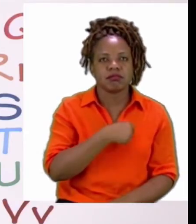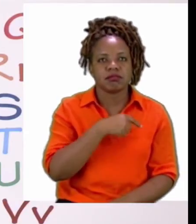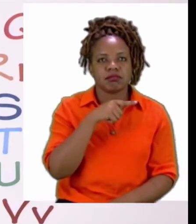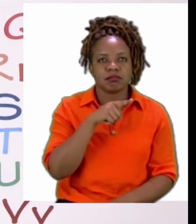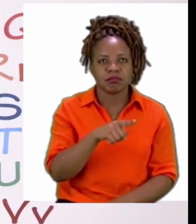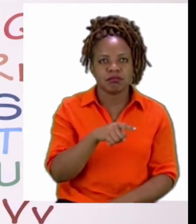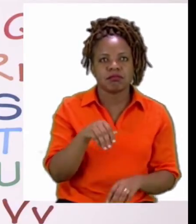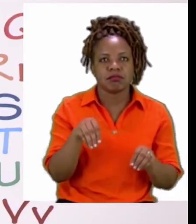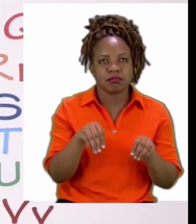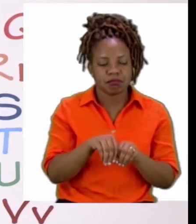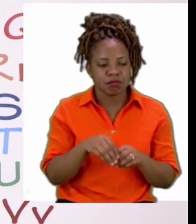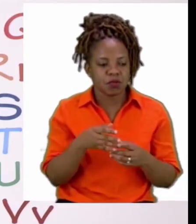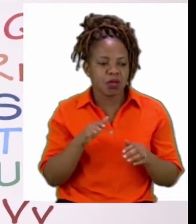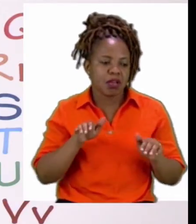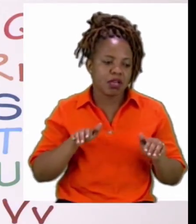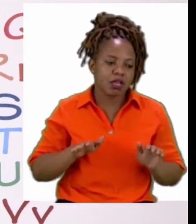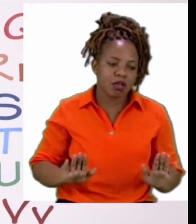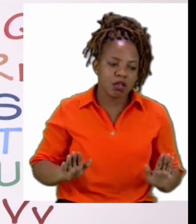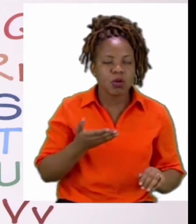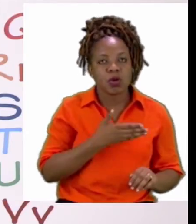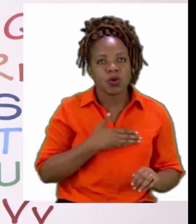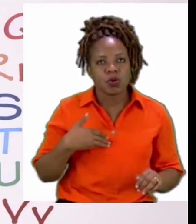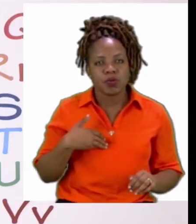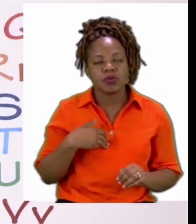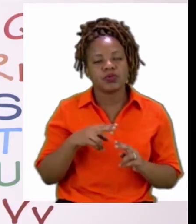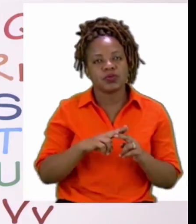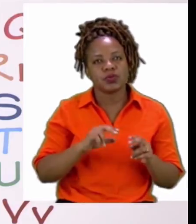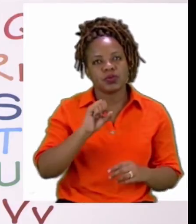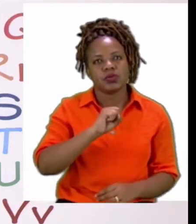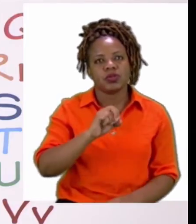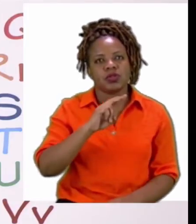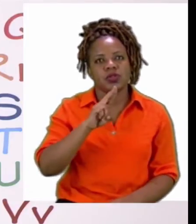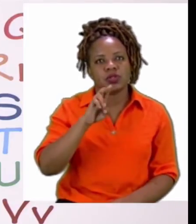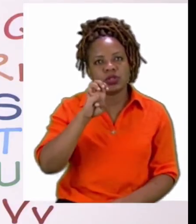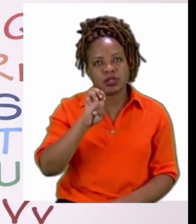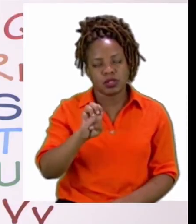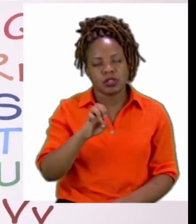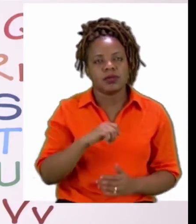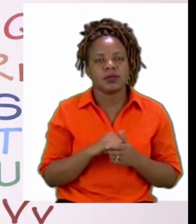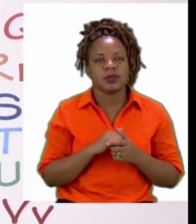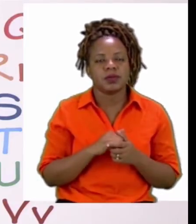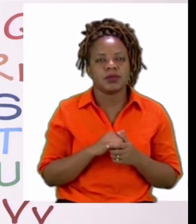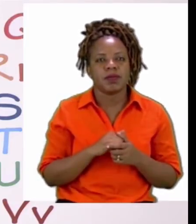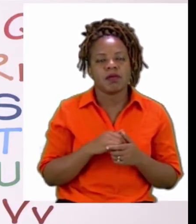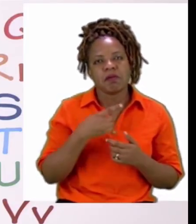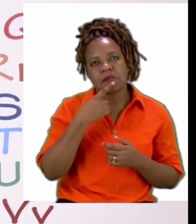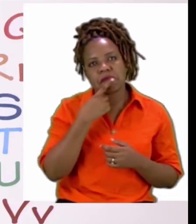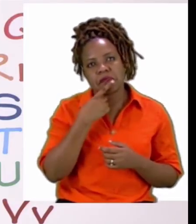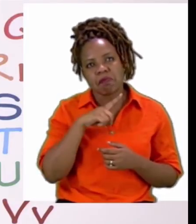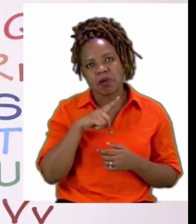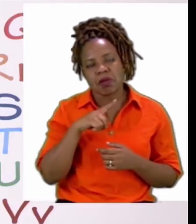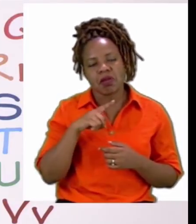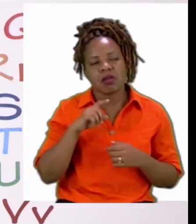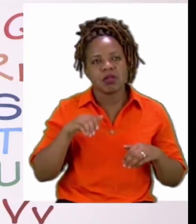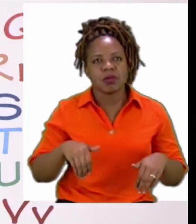about a woman or a girl. And if it is a man, we say yes,